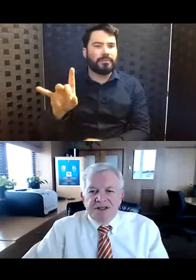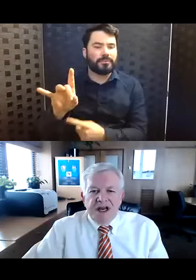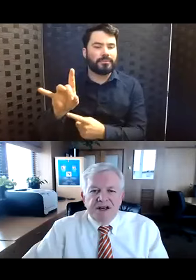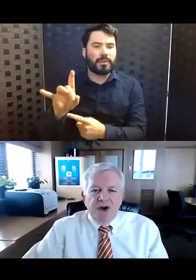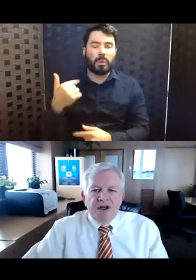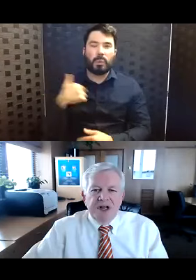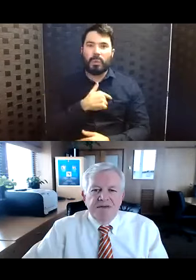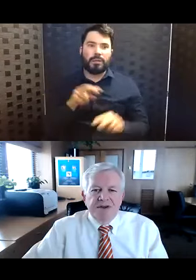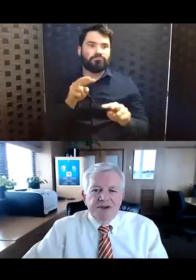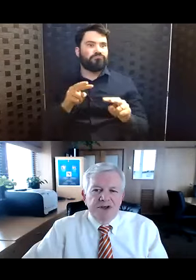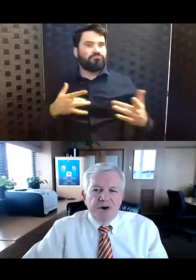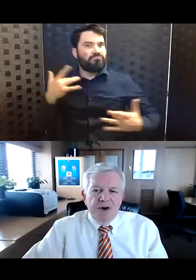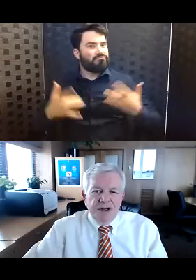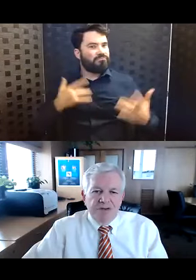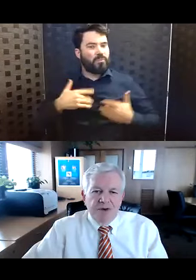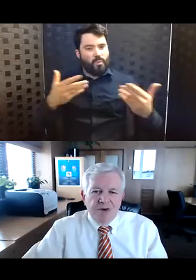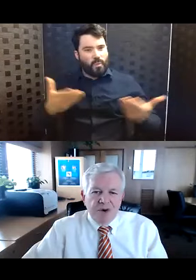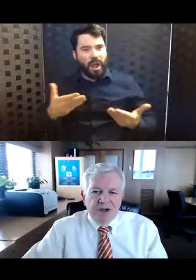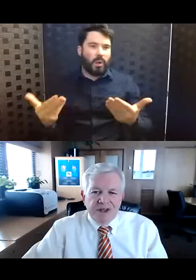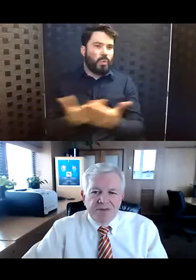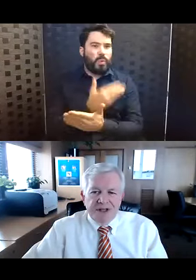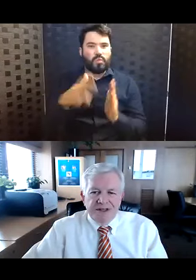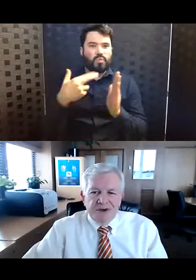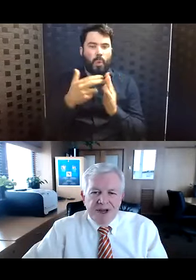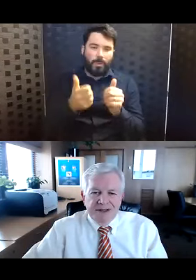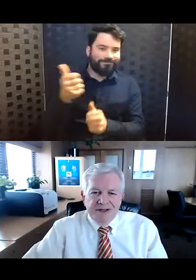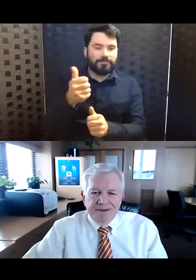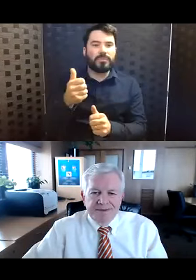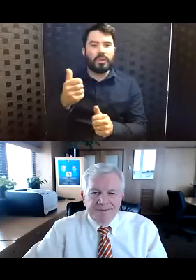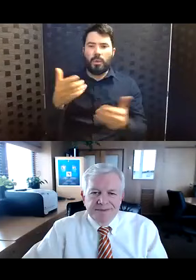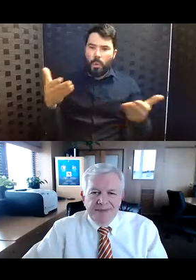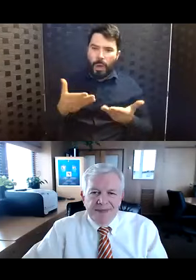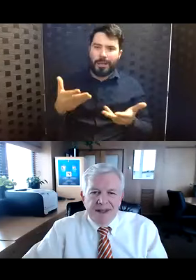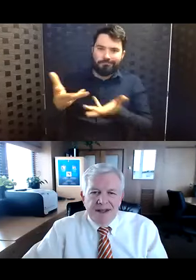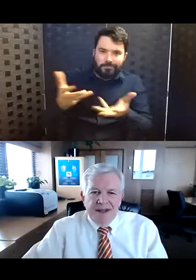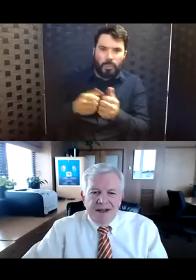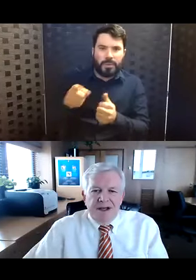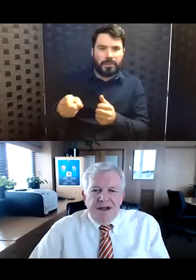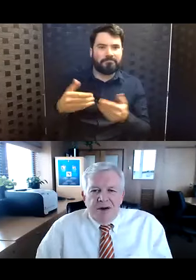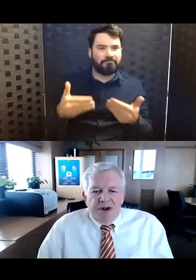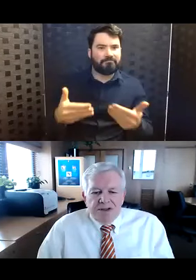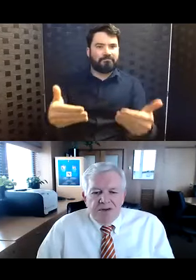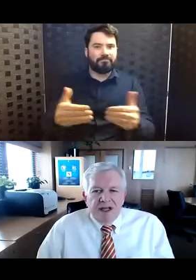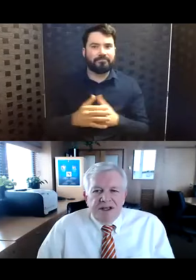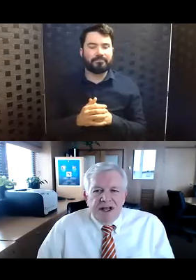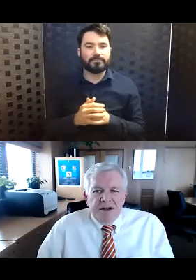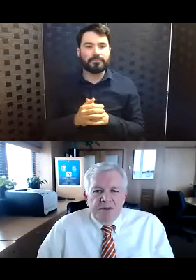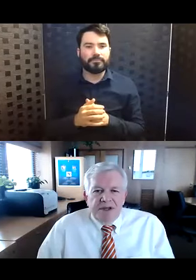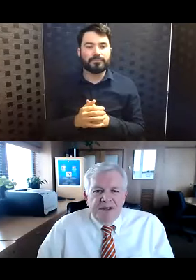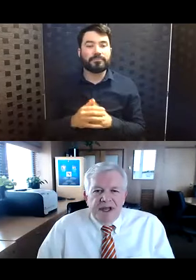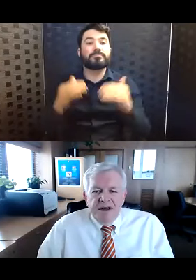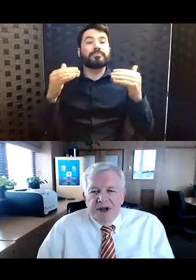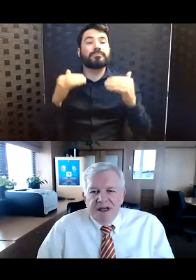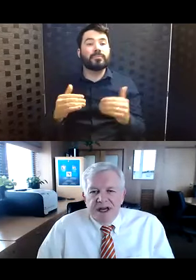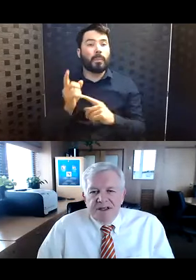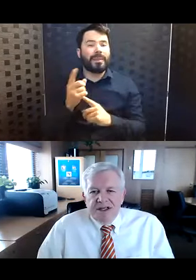extremely excited to welcome David to his new role and look forward to working with him in this new capacity. I would also like to take a moment to